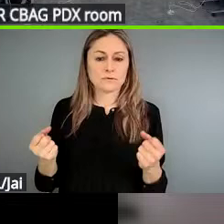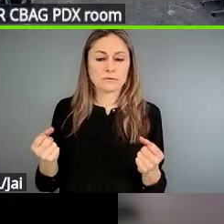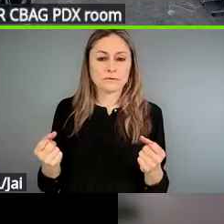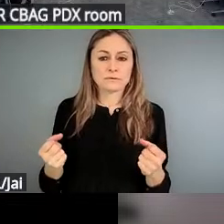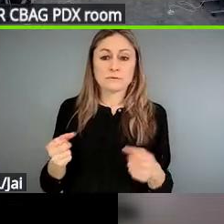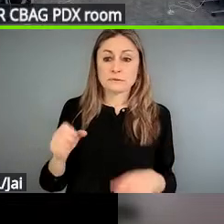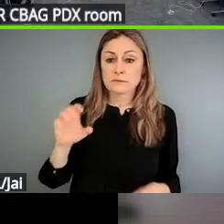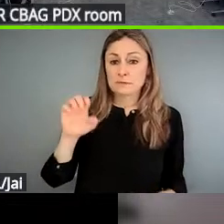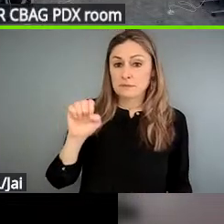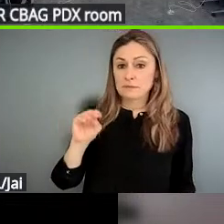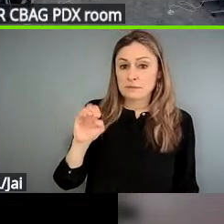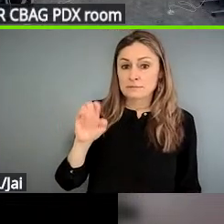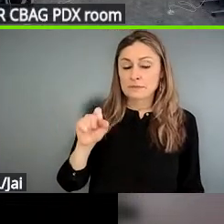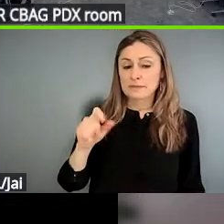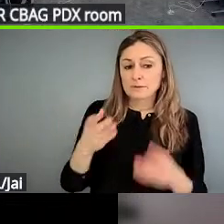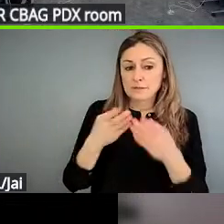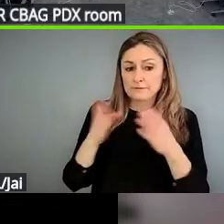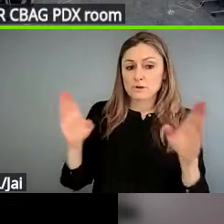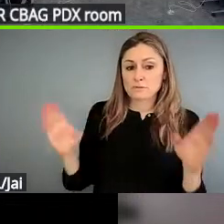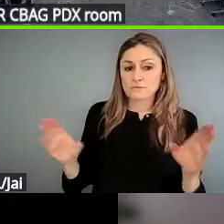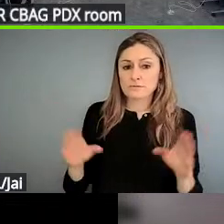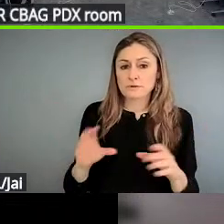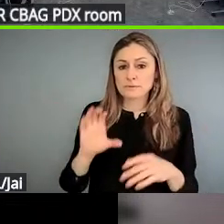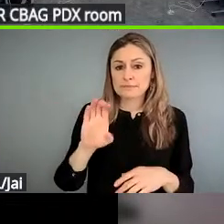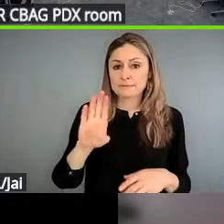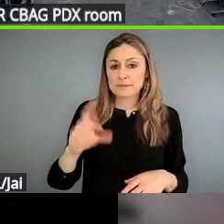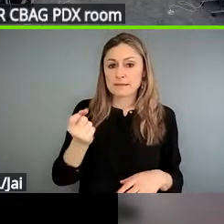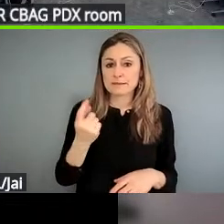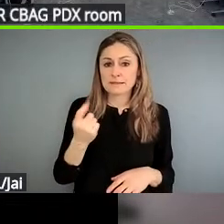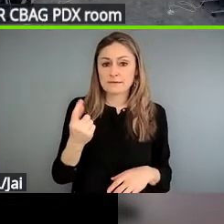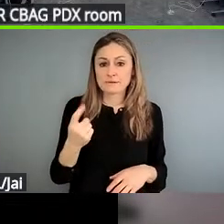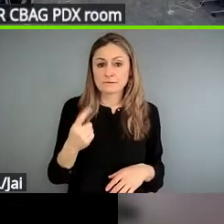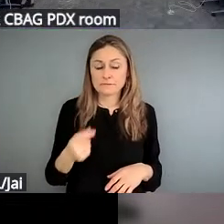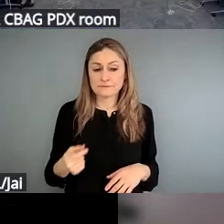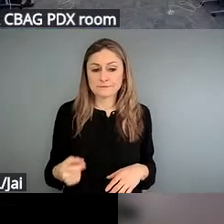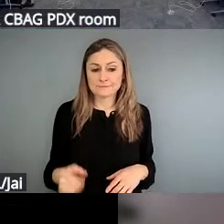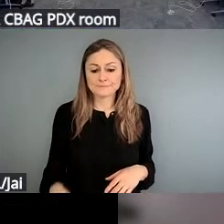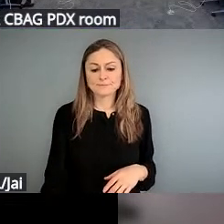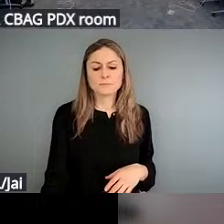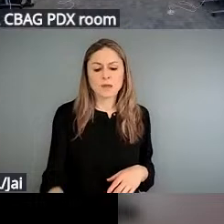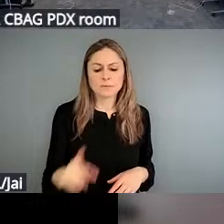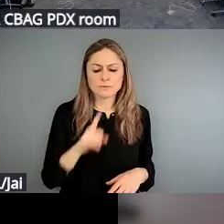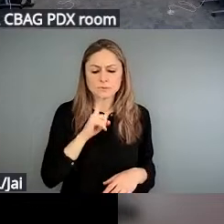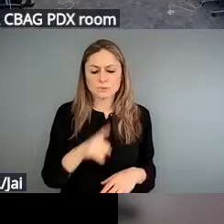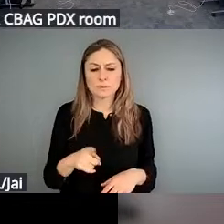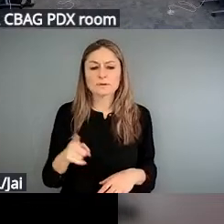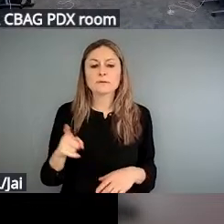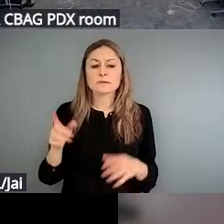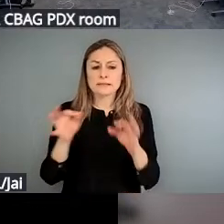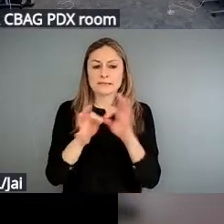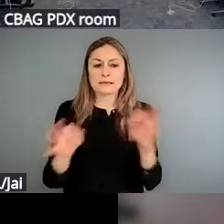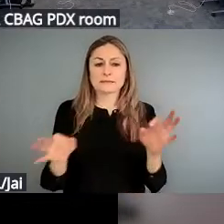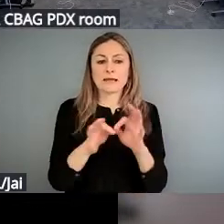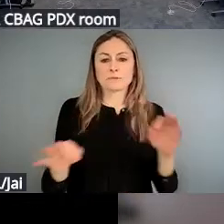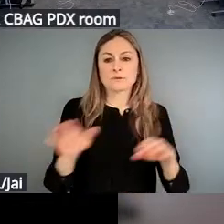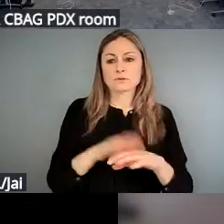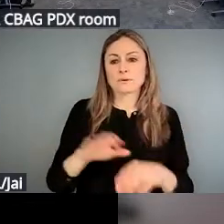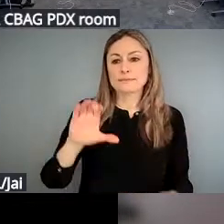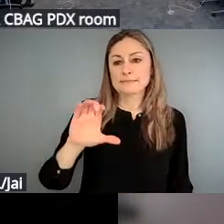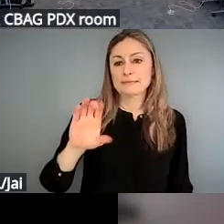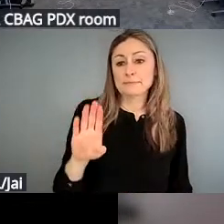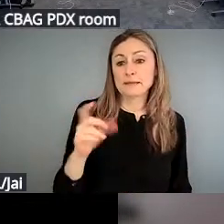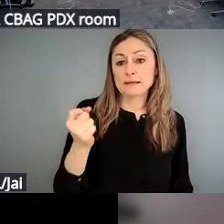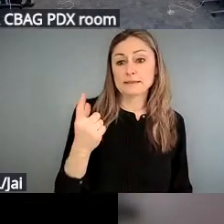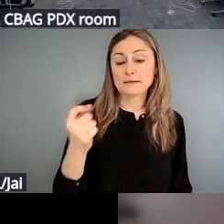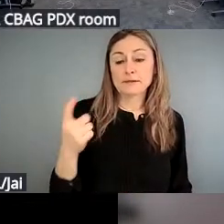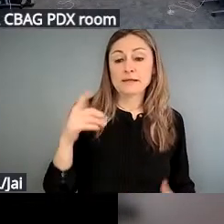on CB11 as we open that one up for further discussion? Yeah, absolutely. So the language on CB11 is clean